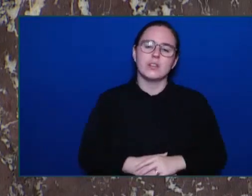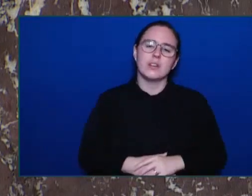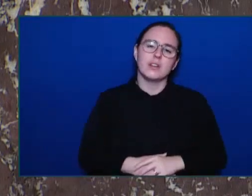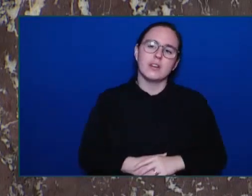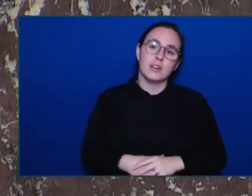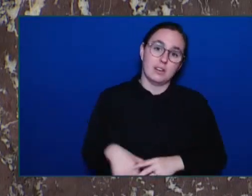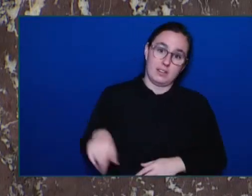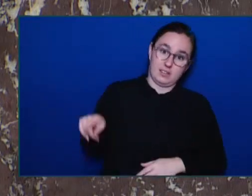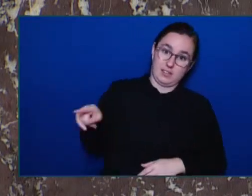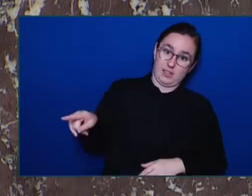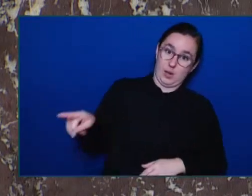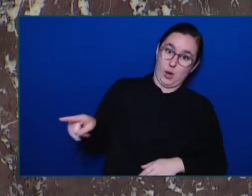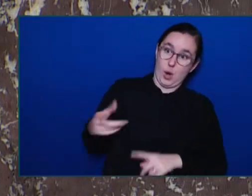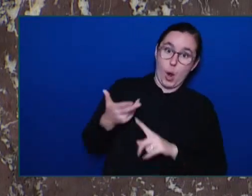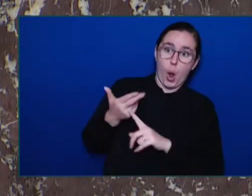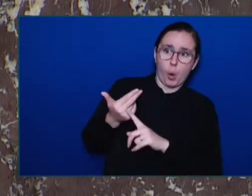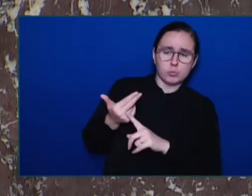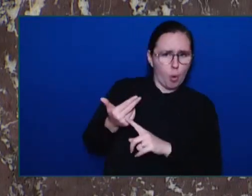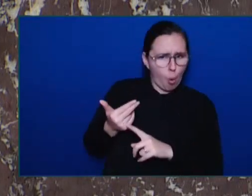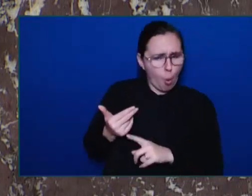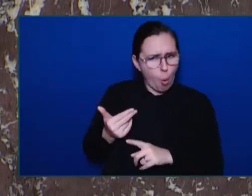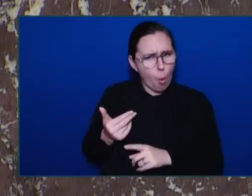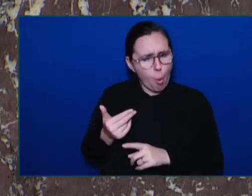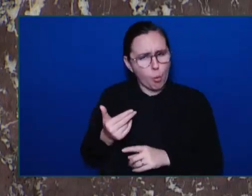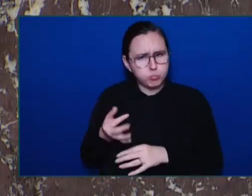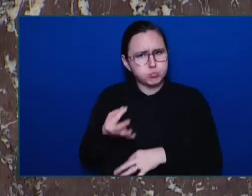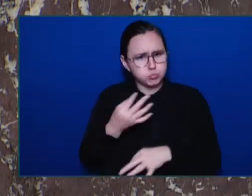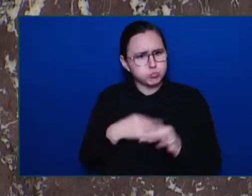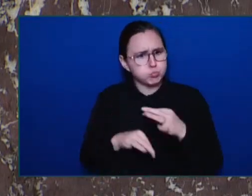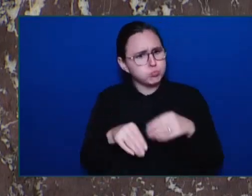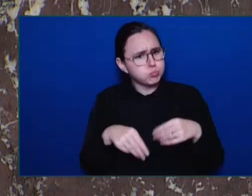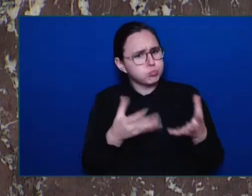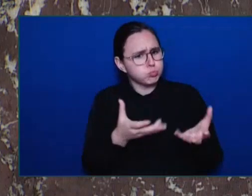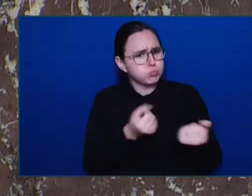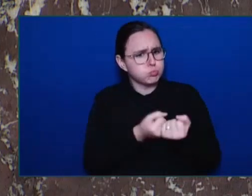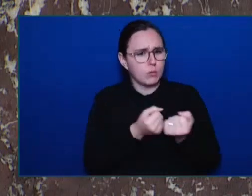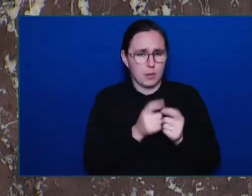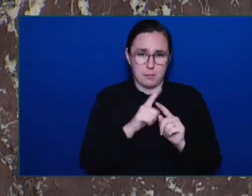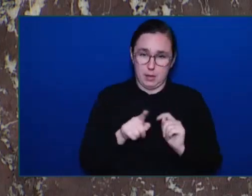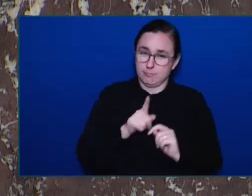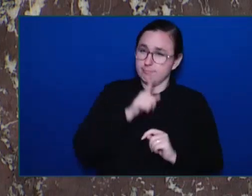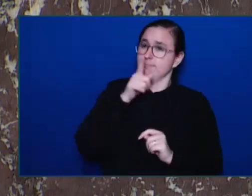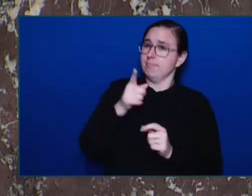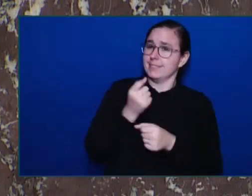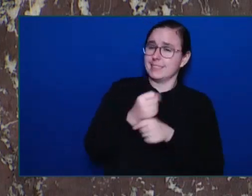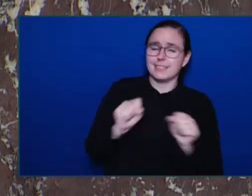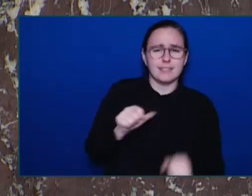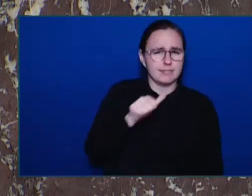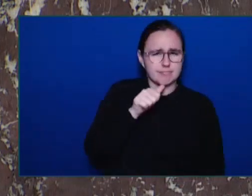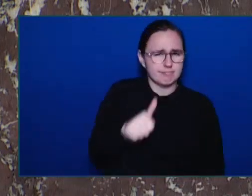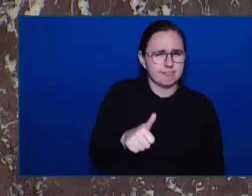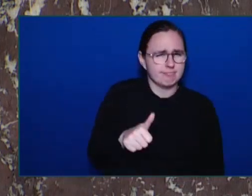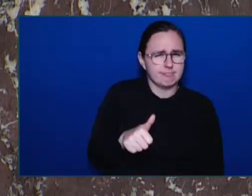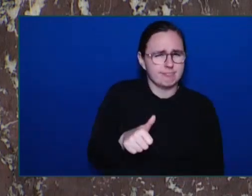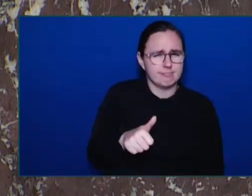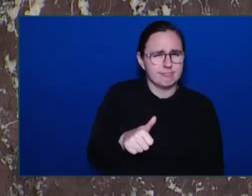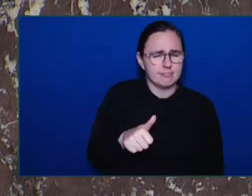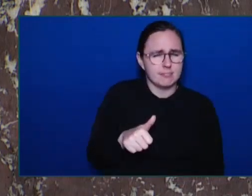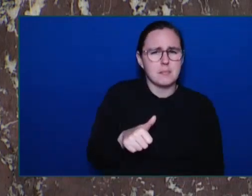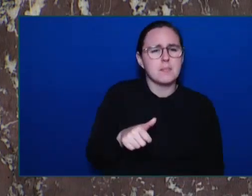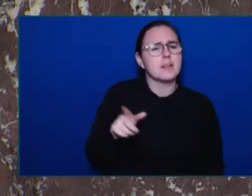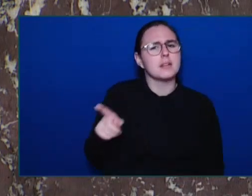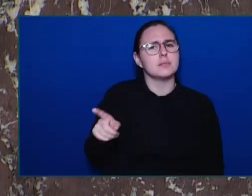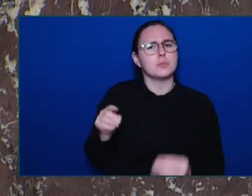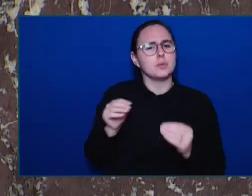Under this Premier, it's now routine for firearms and drugs to be seized at BC